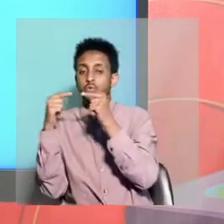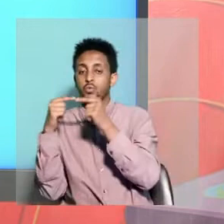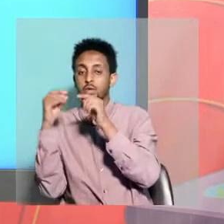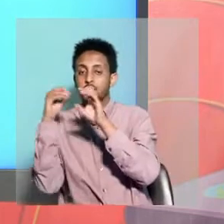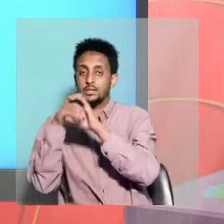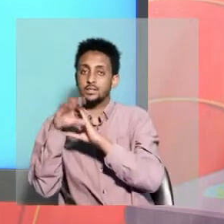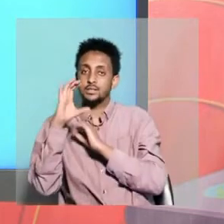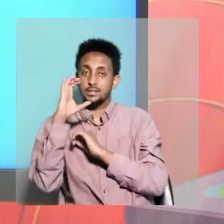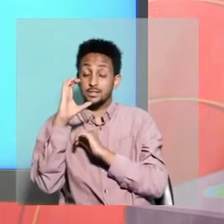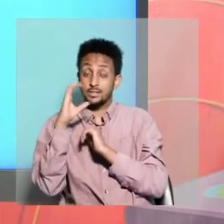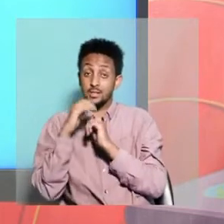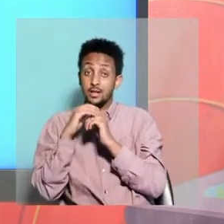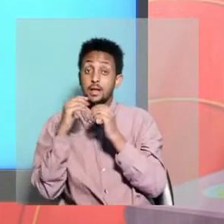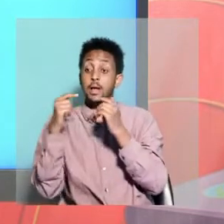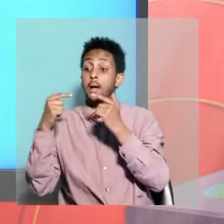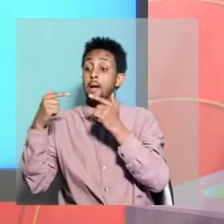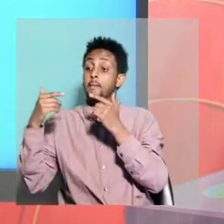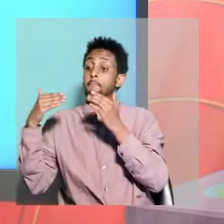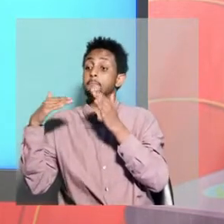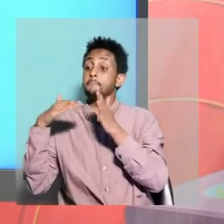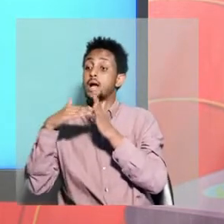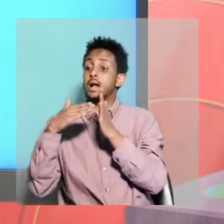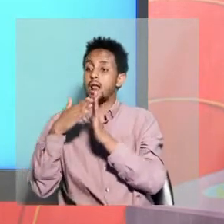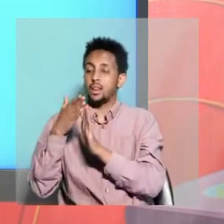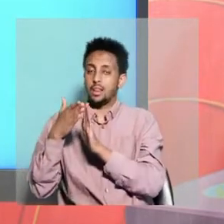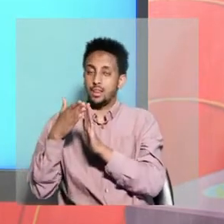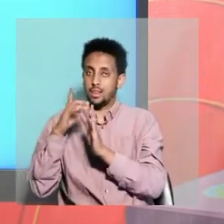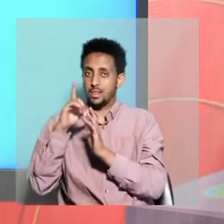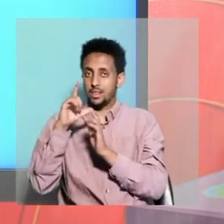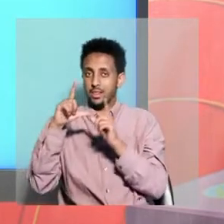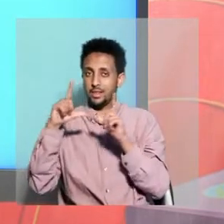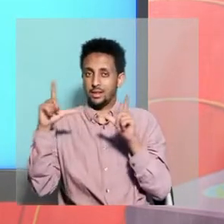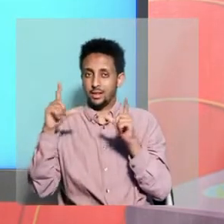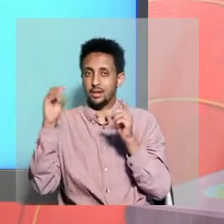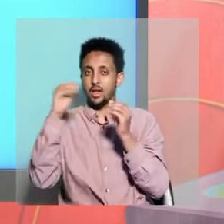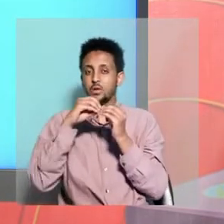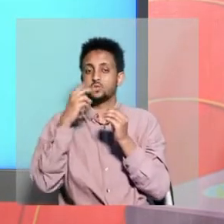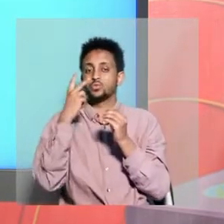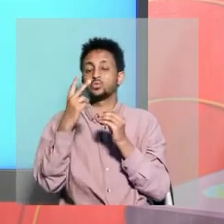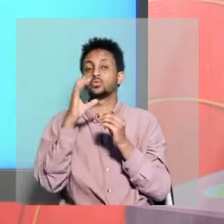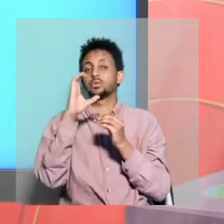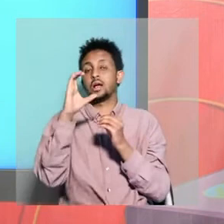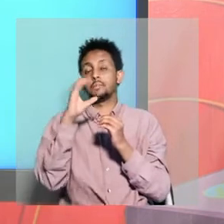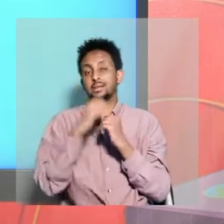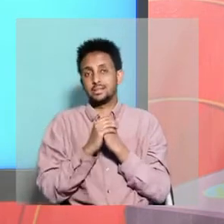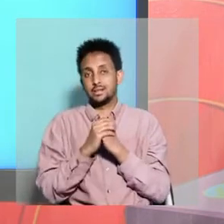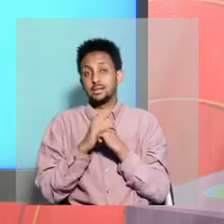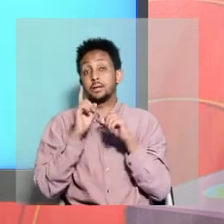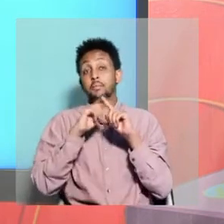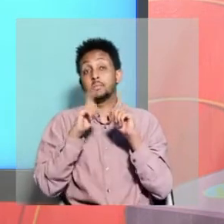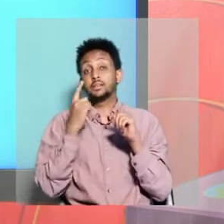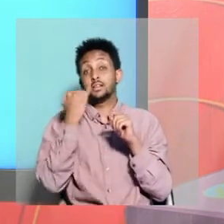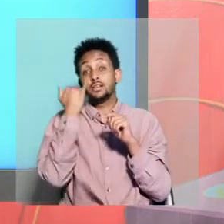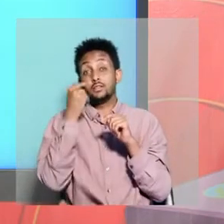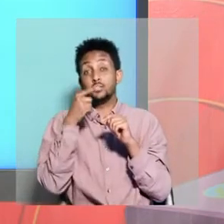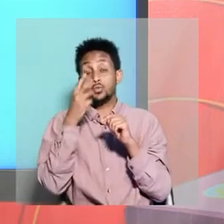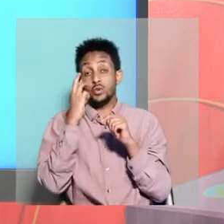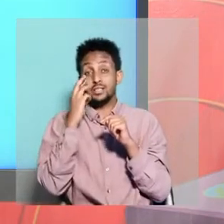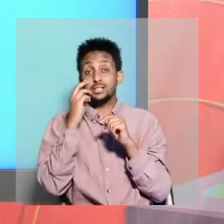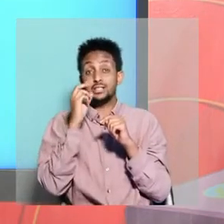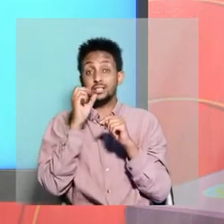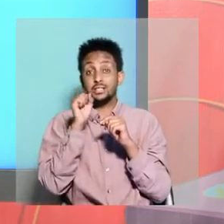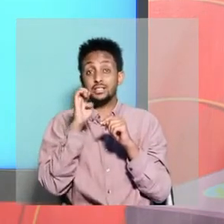in parallel is a linear sum. We just add to these 2 capacitors, but if it was